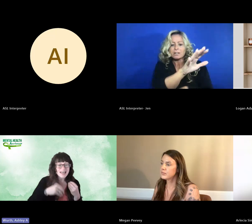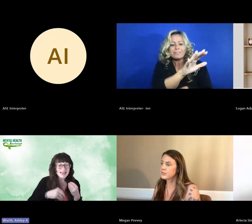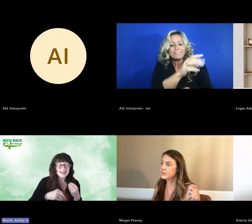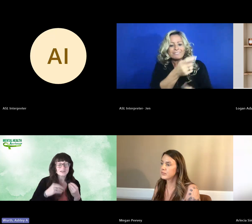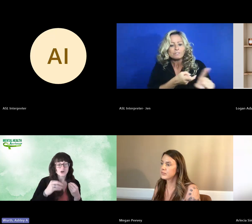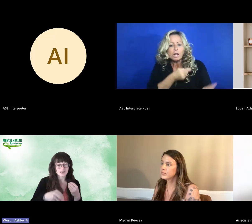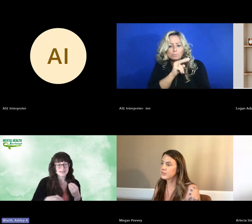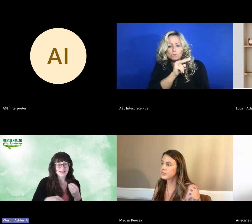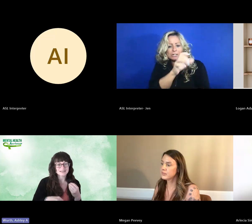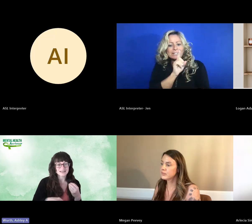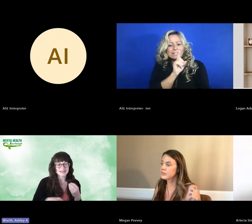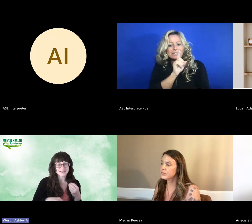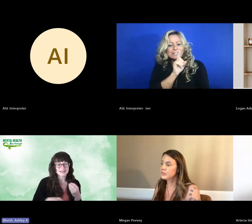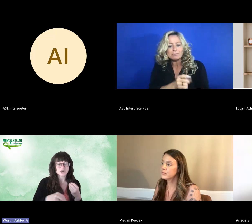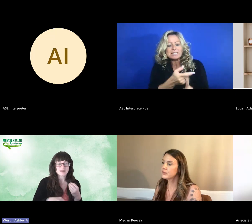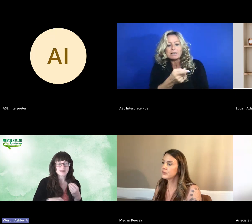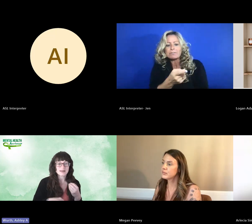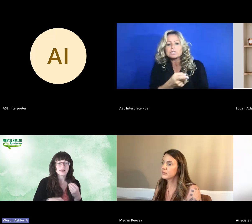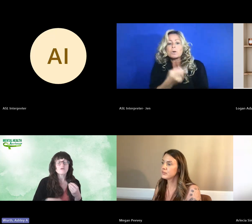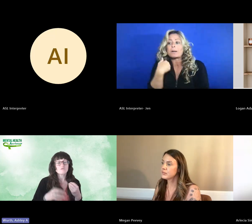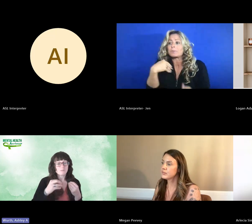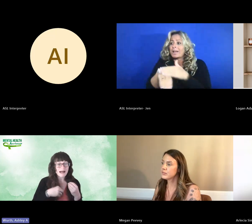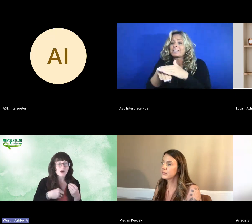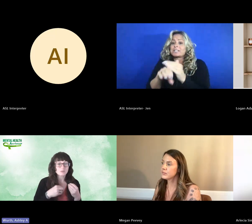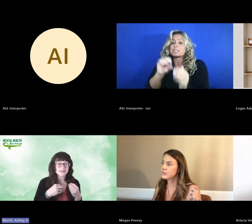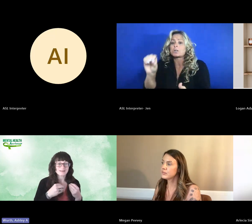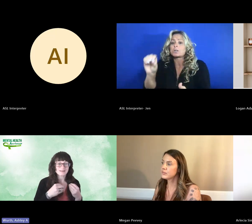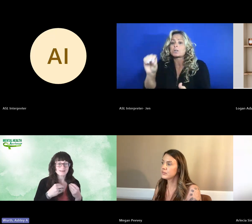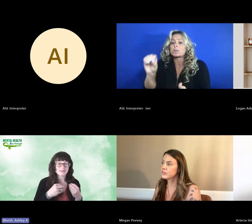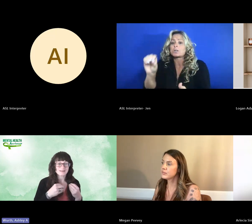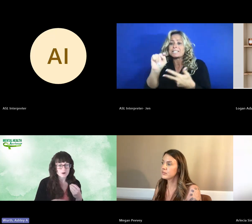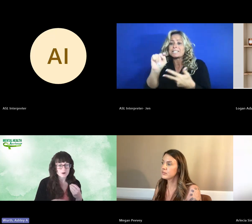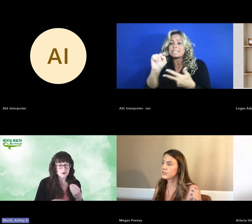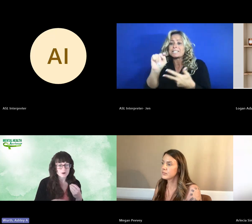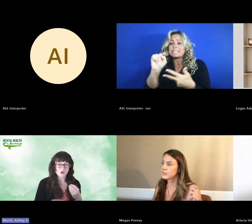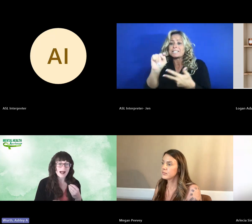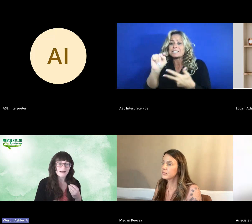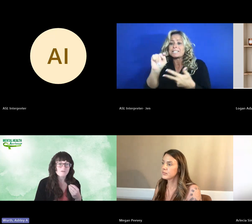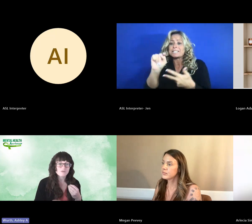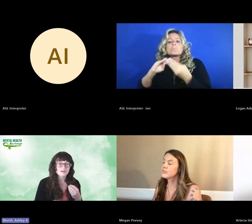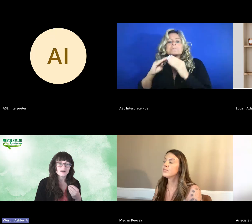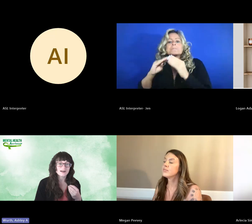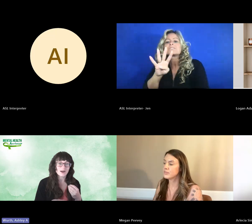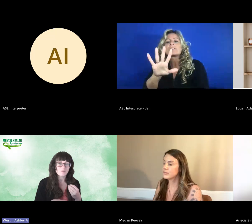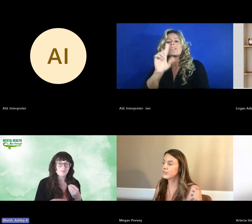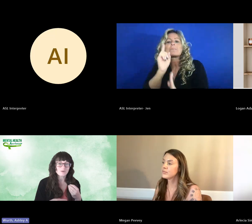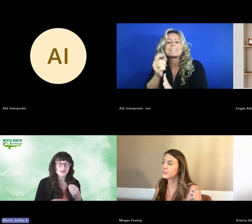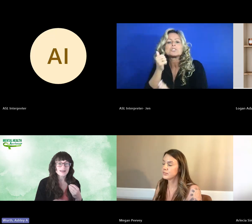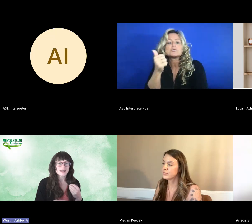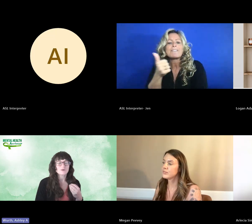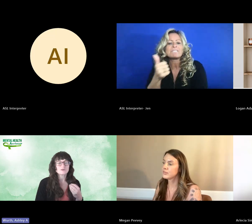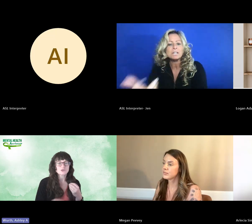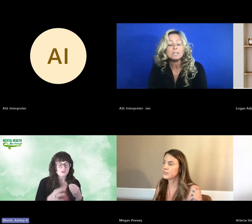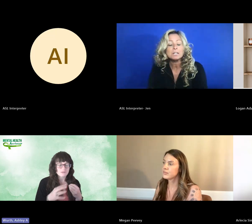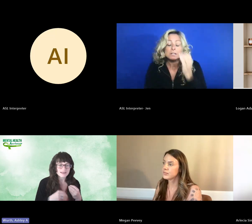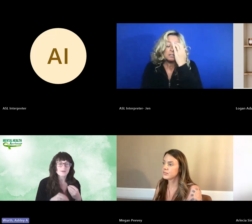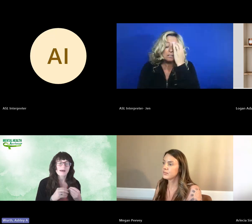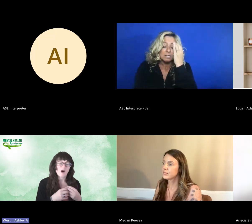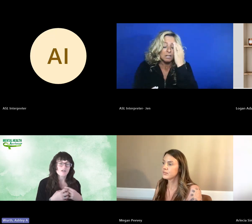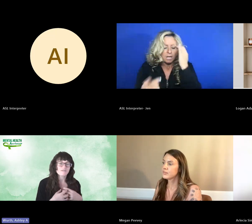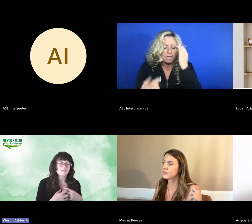were to be, even today, trying to access an OTP from my hometown, it's a 45-minute drive. And when you